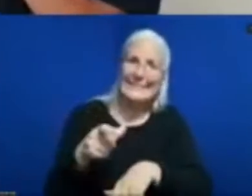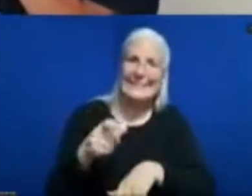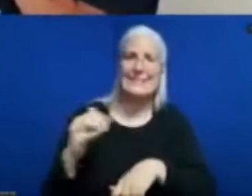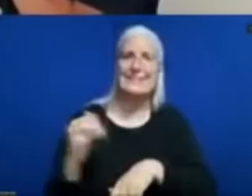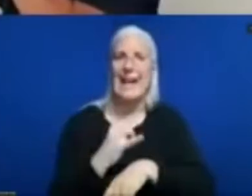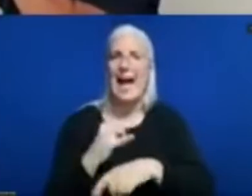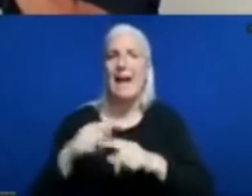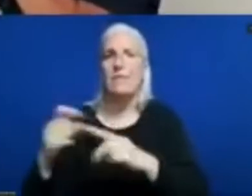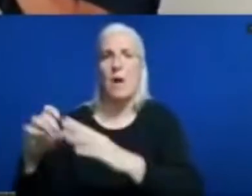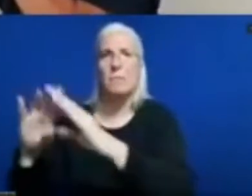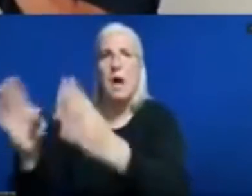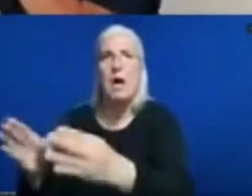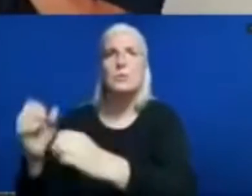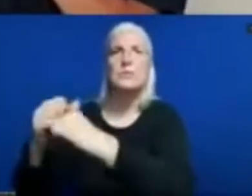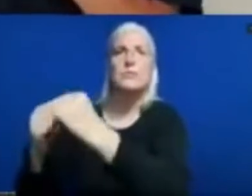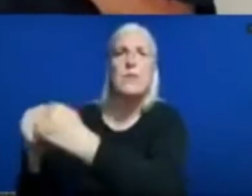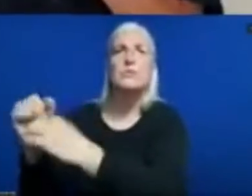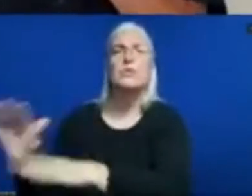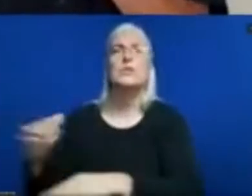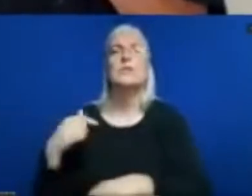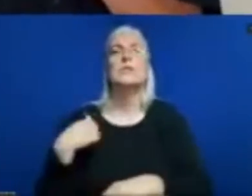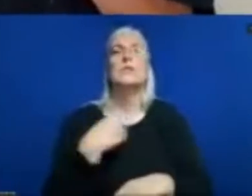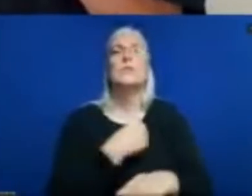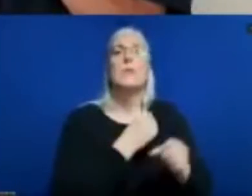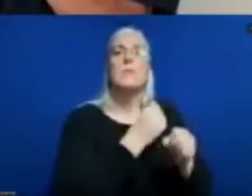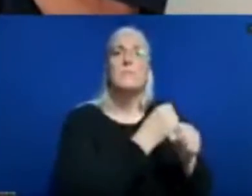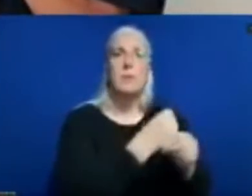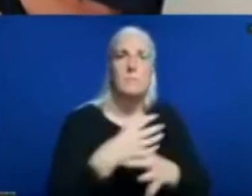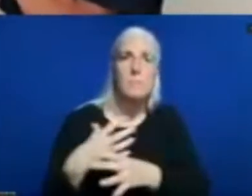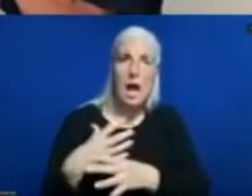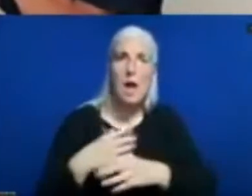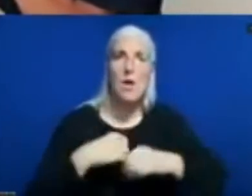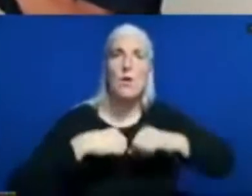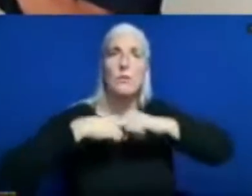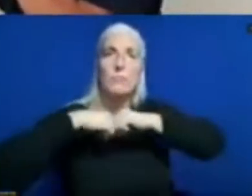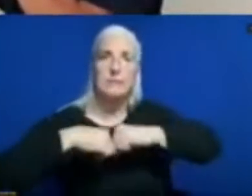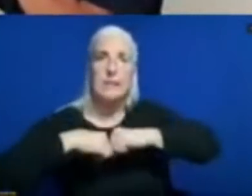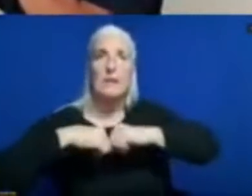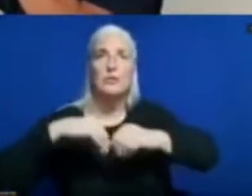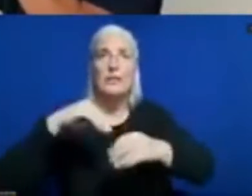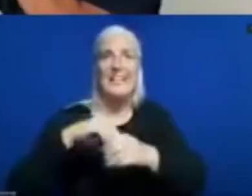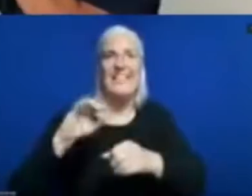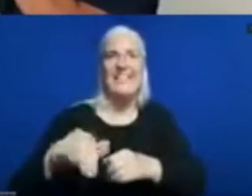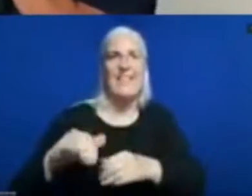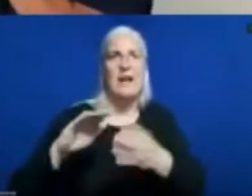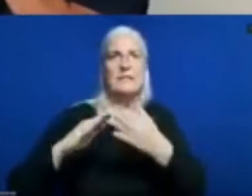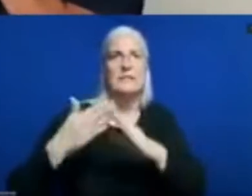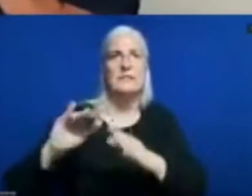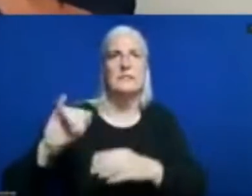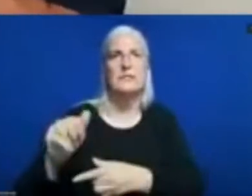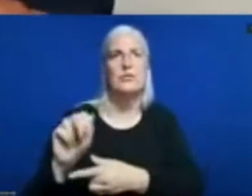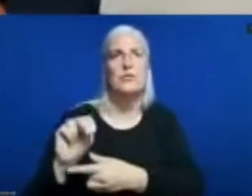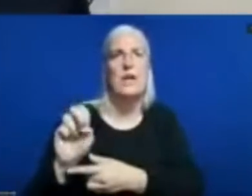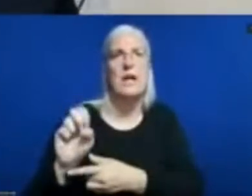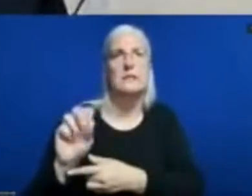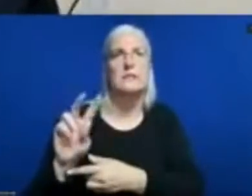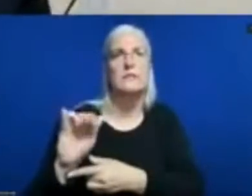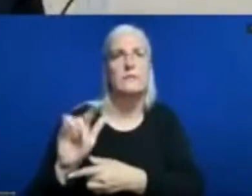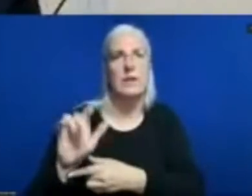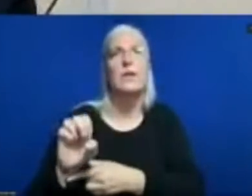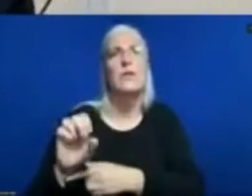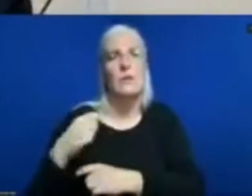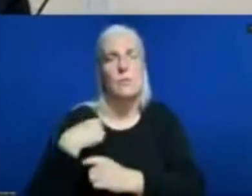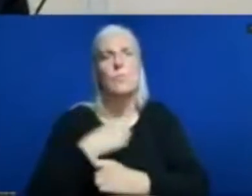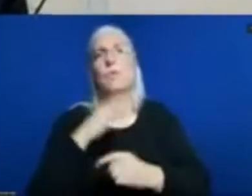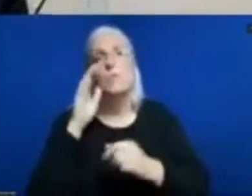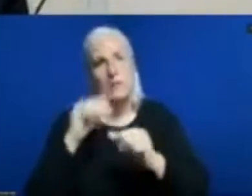proper, and that the coming days with the weather conditions and such, we're going to continue that stance. For